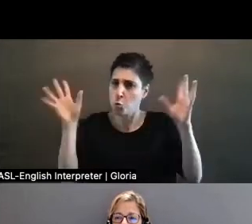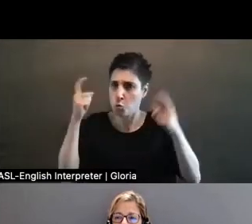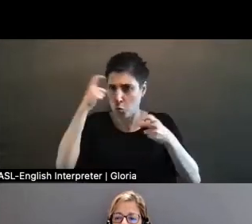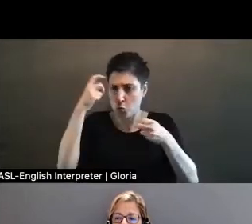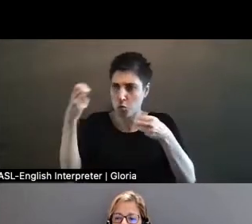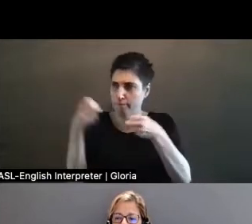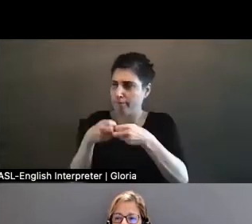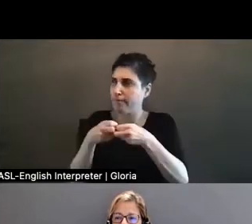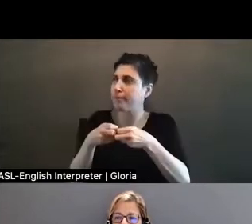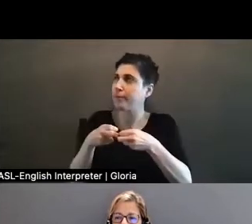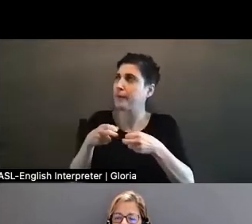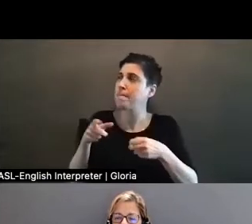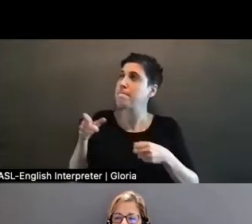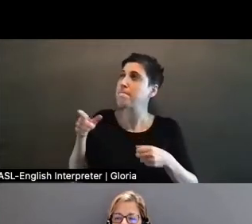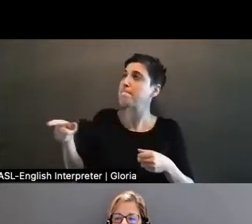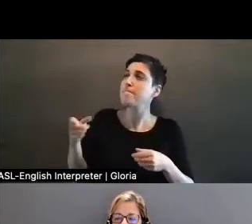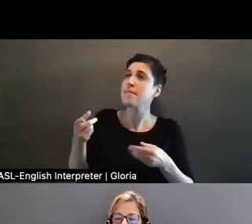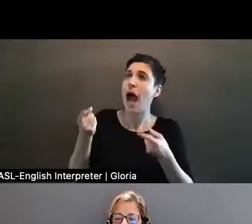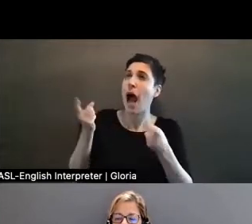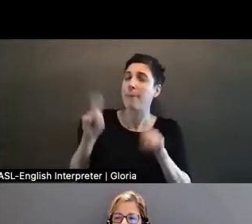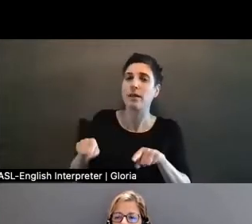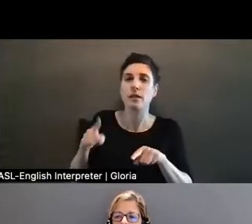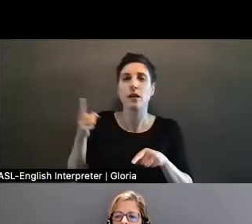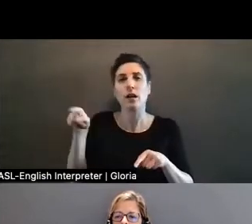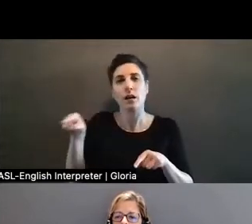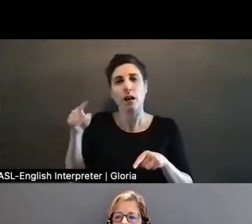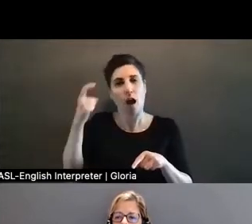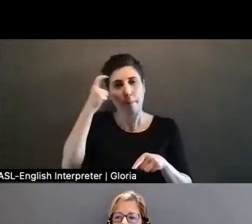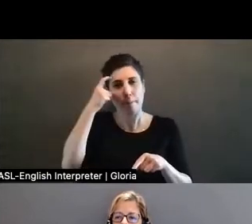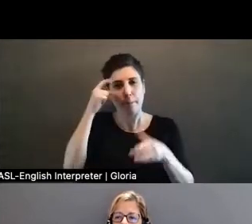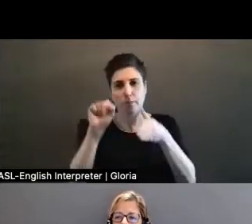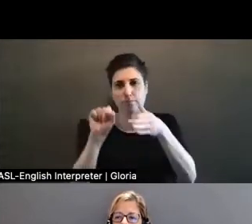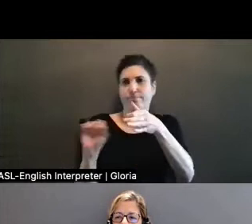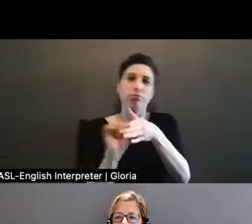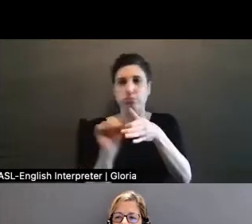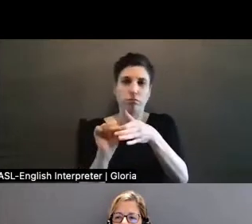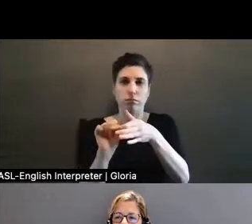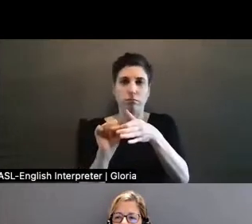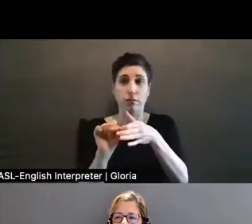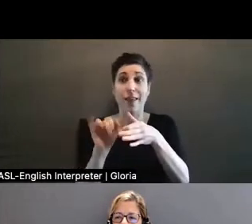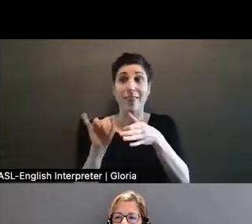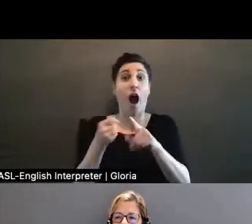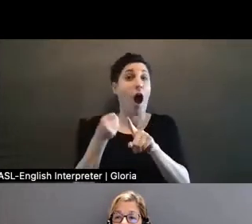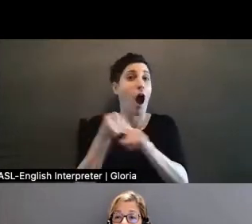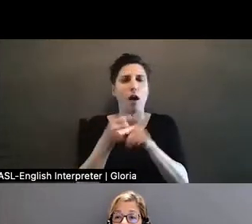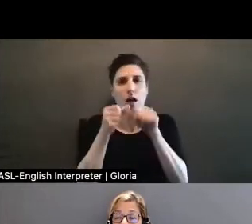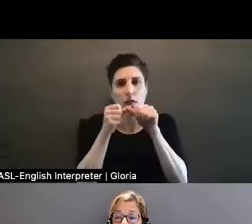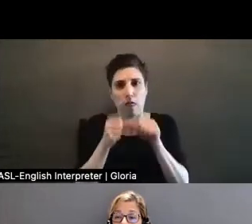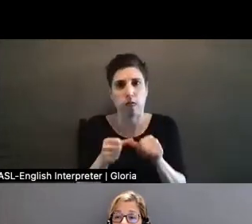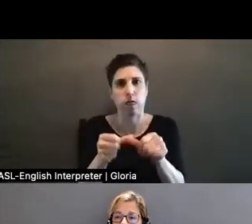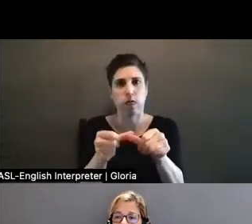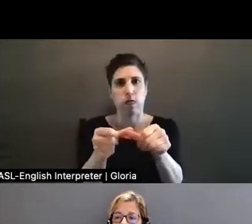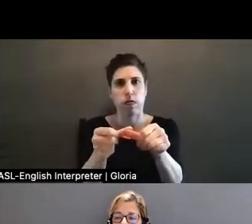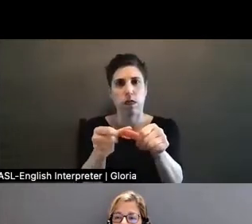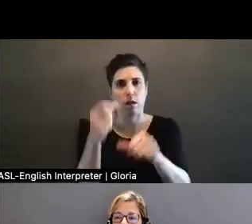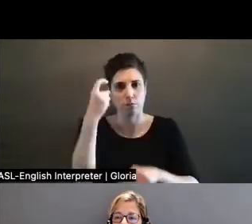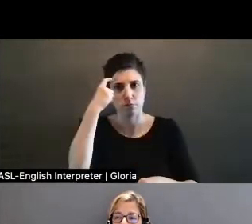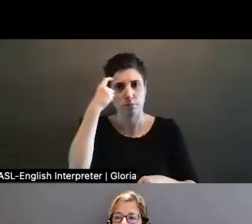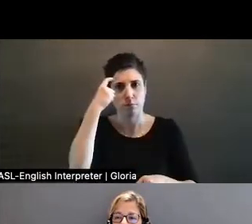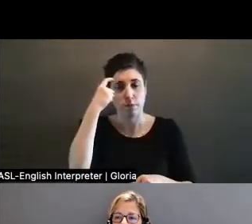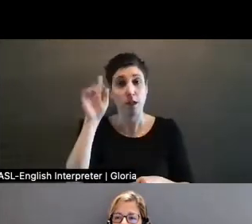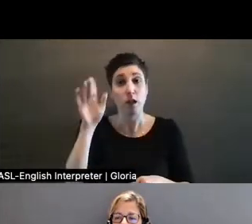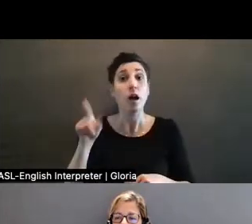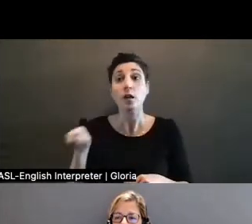lost the word, a concussion, a long-term concussion. And she gamified her own recovery from